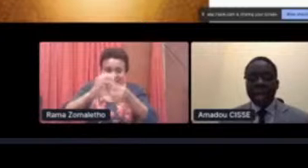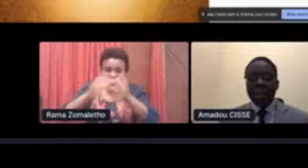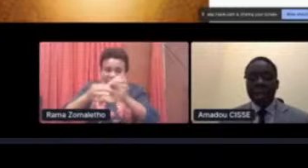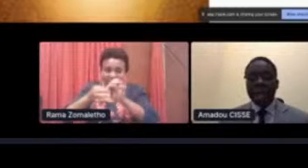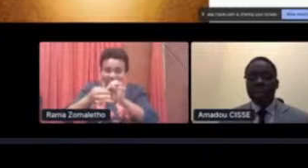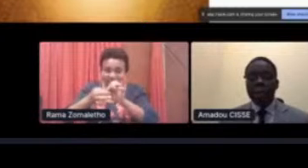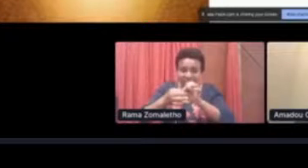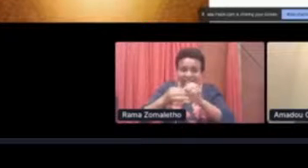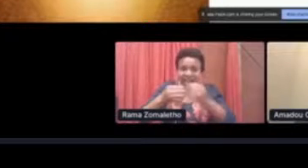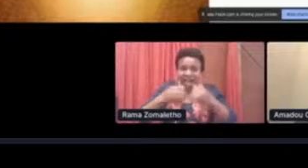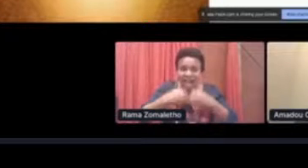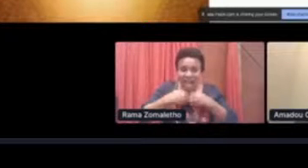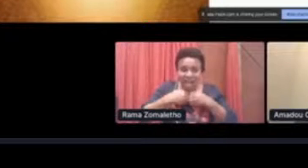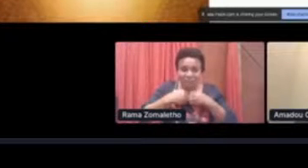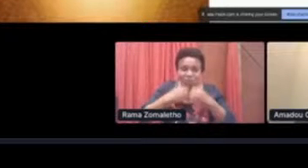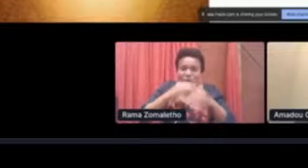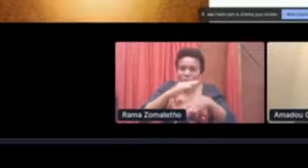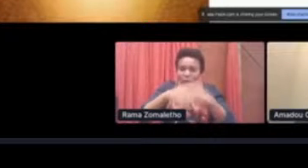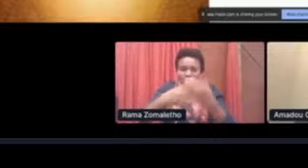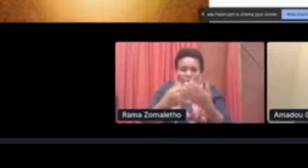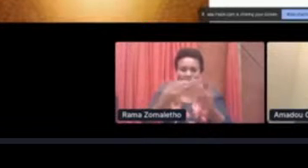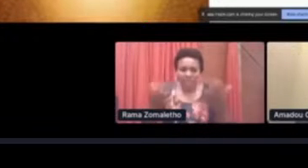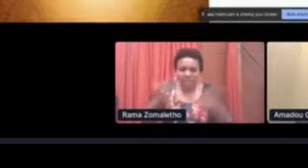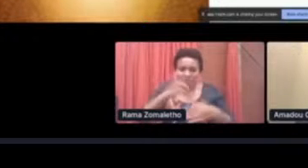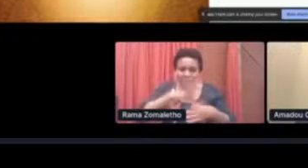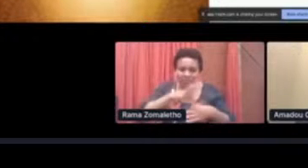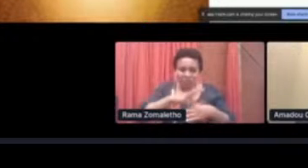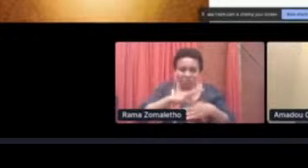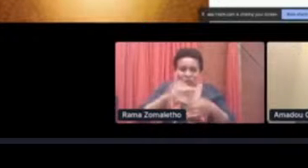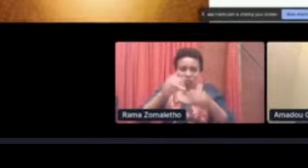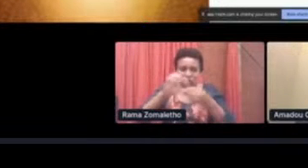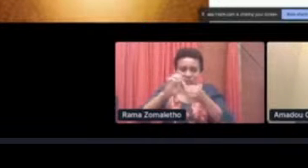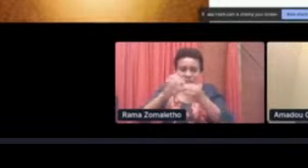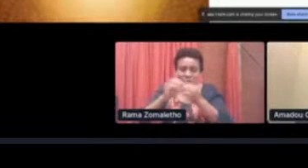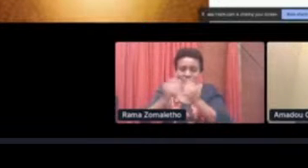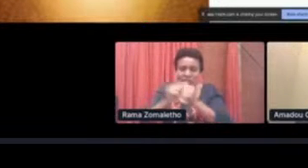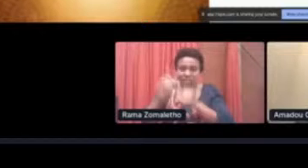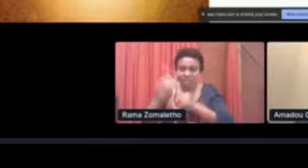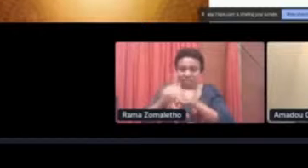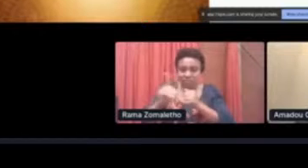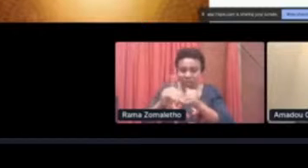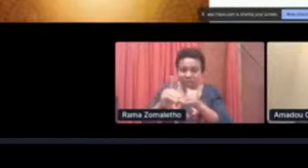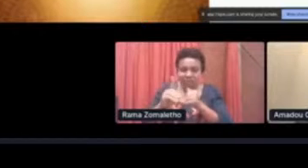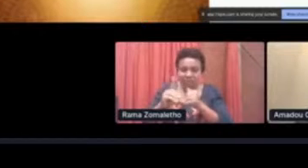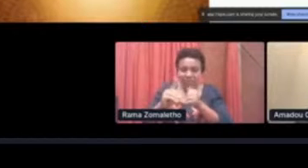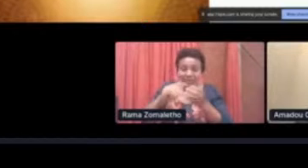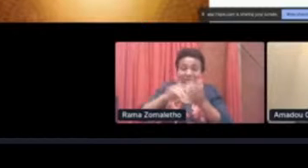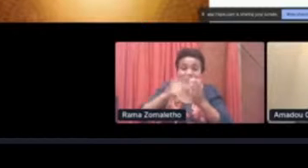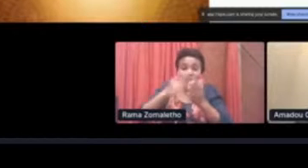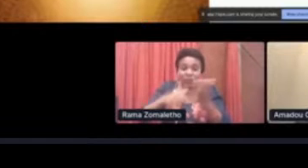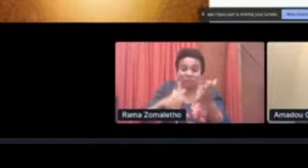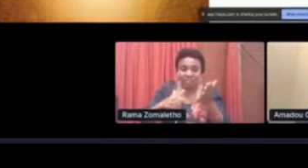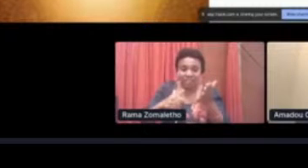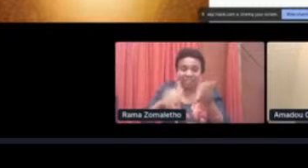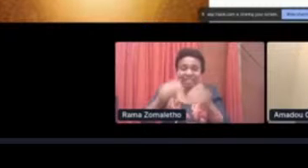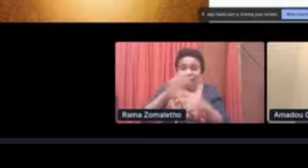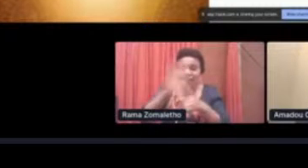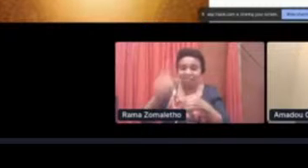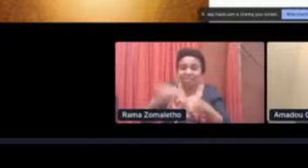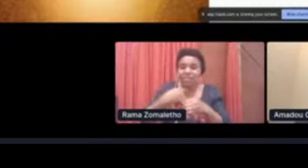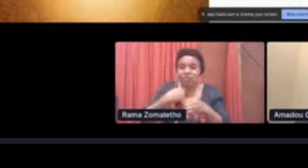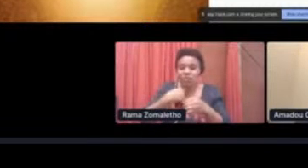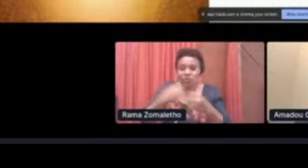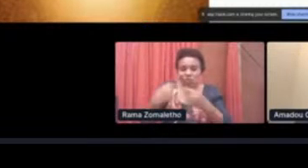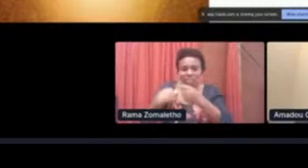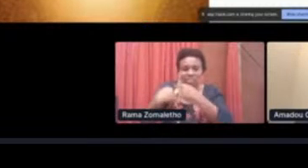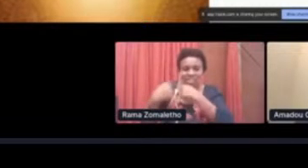have dynamic and mutual beneficial links with the diaspora, with her diaspora, it means that the African Union considers